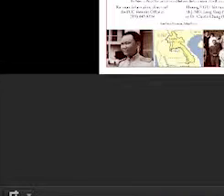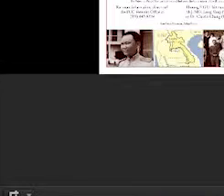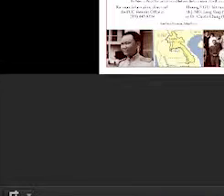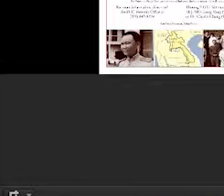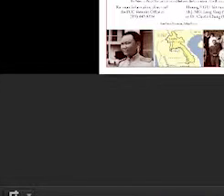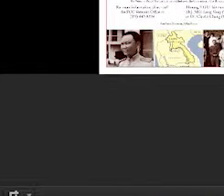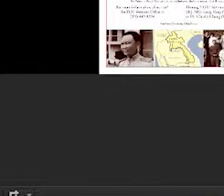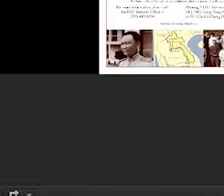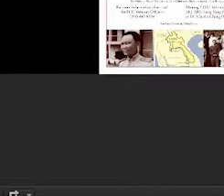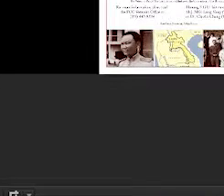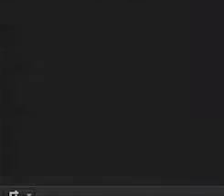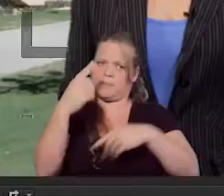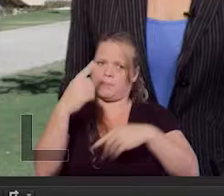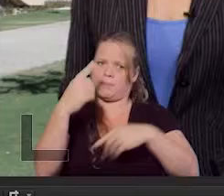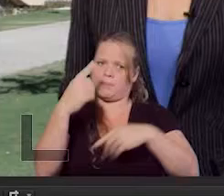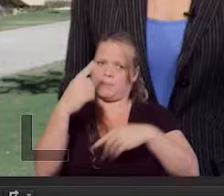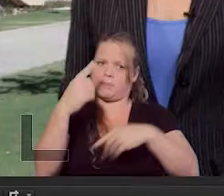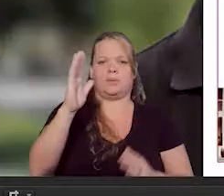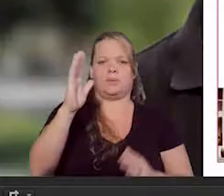Push that to the very end.